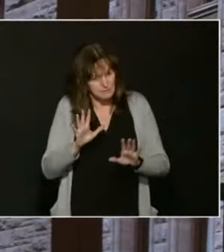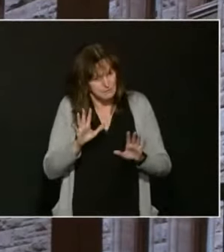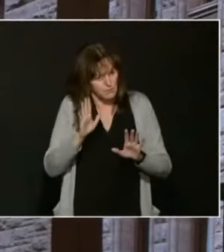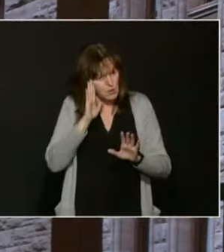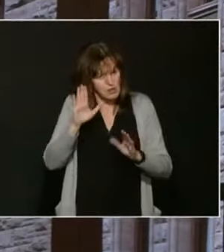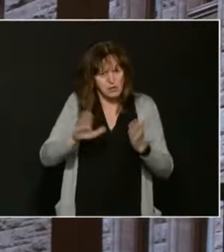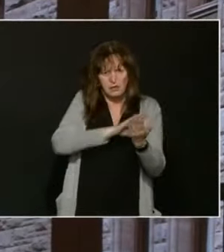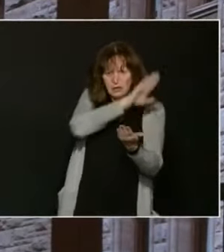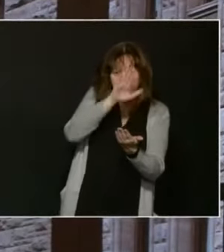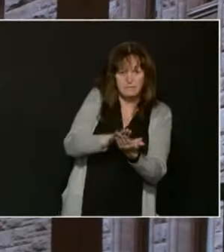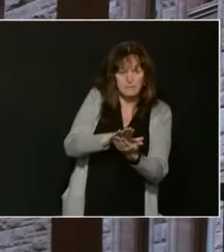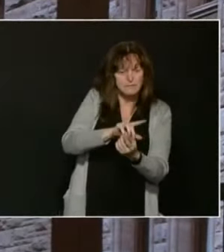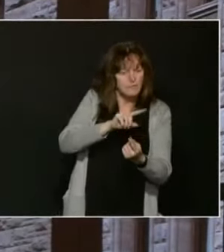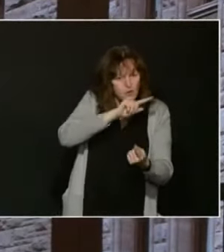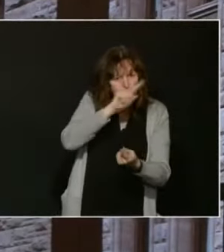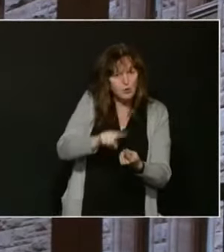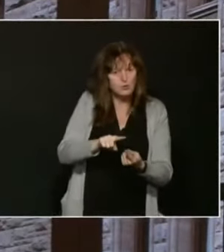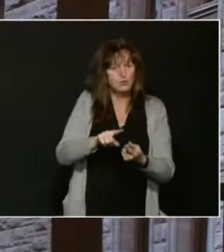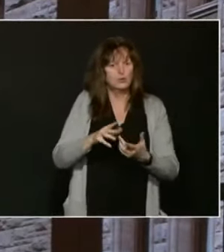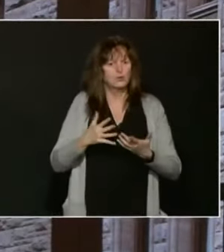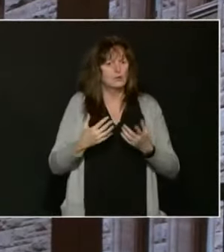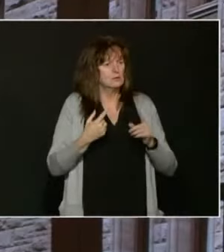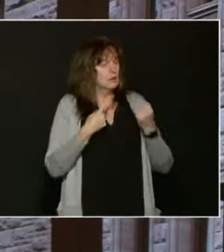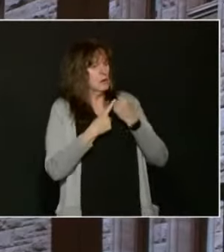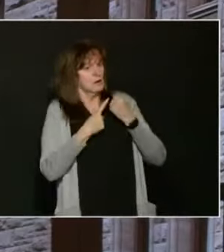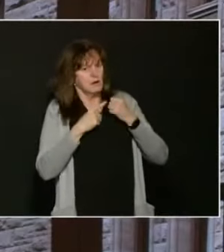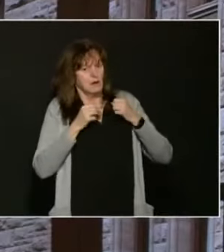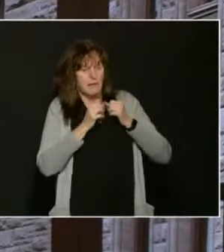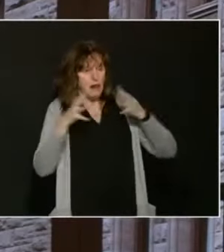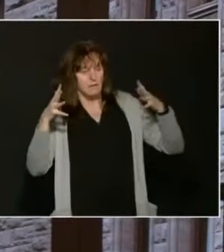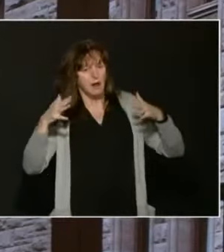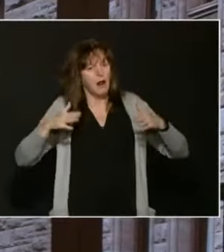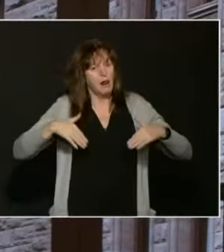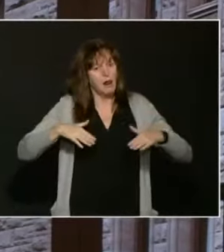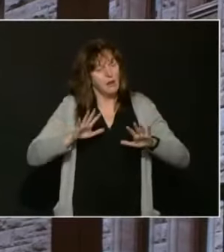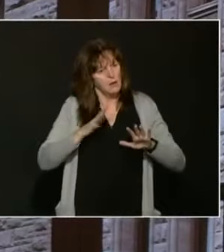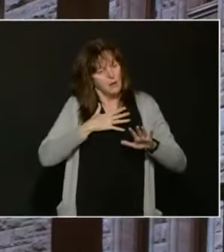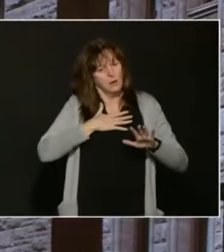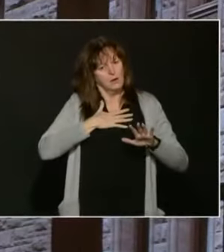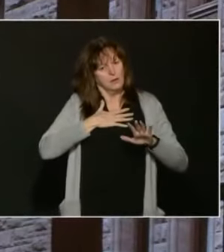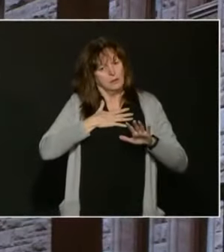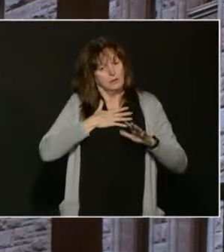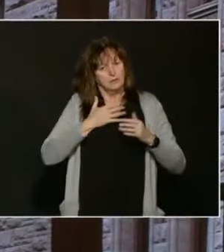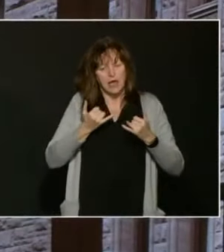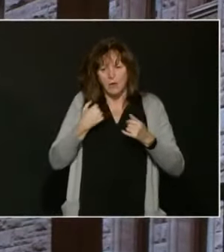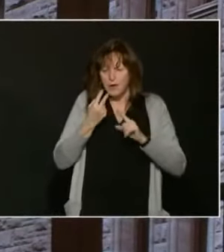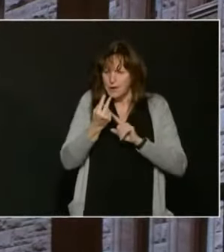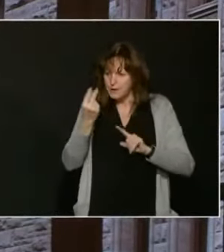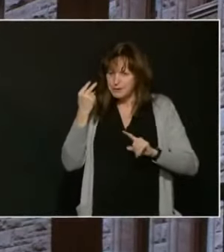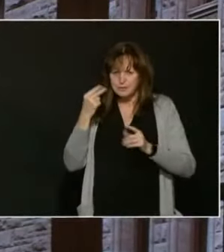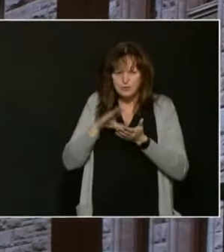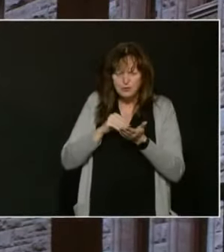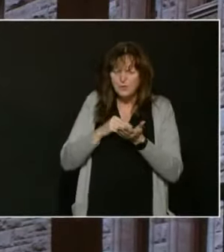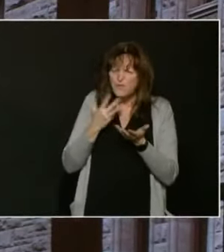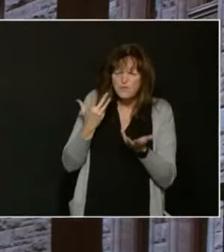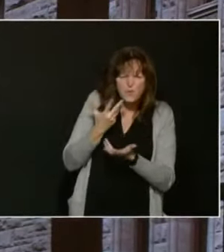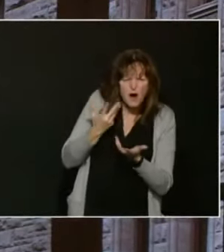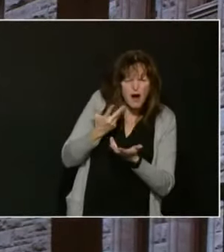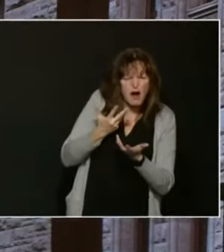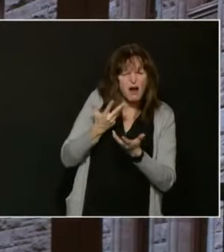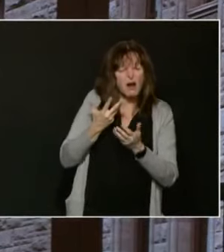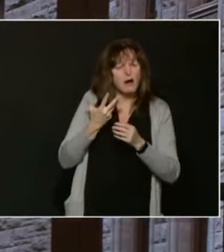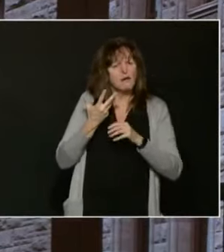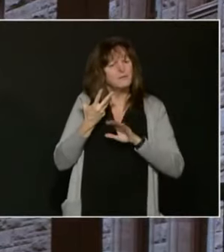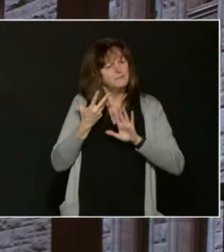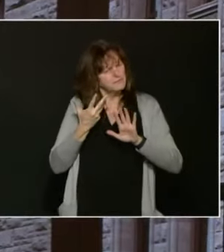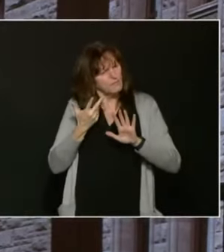later, and we're looking at that and what we have learned. But at the same time, as you're going to hear from the modeling data, we are not finished